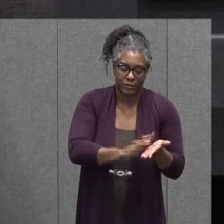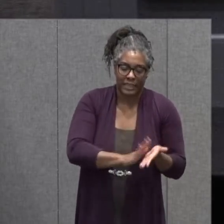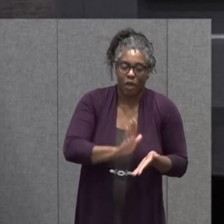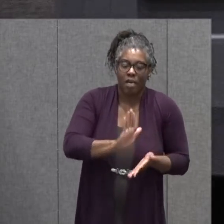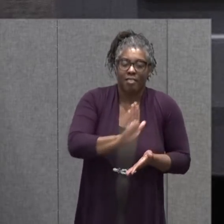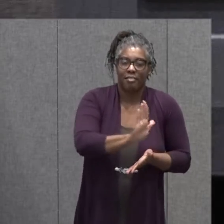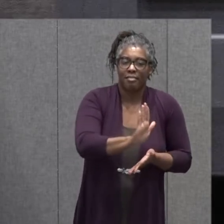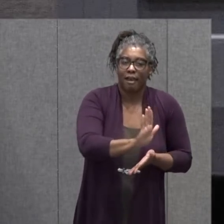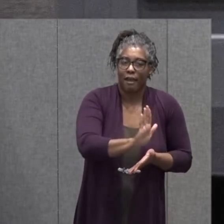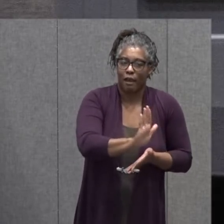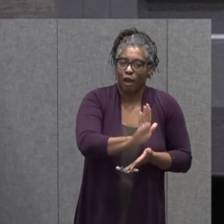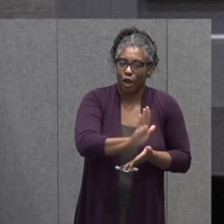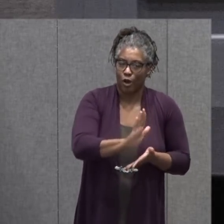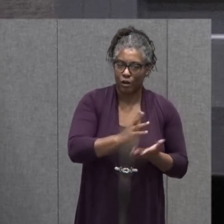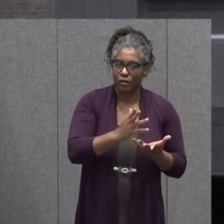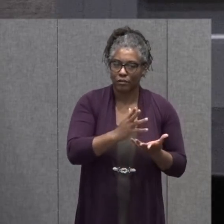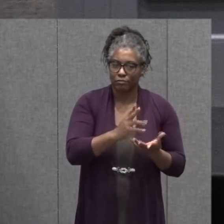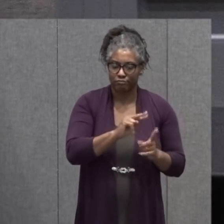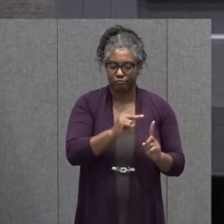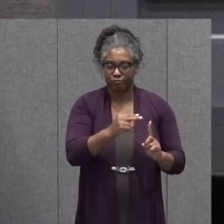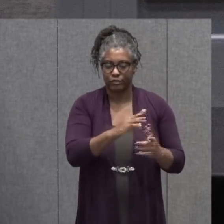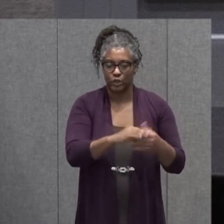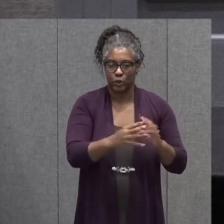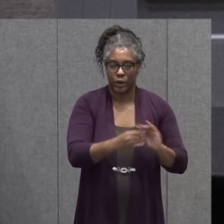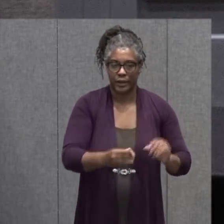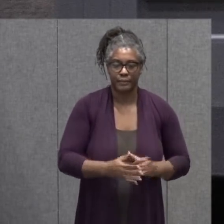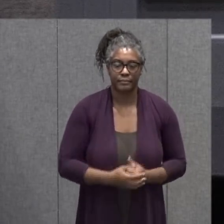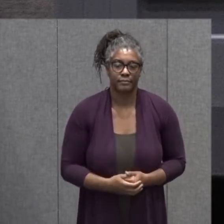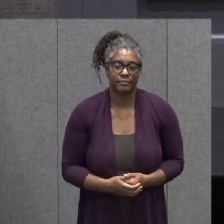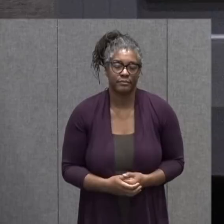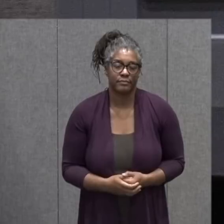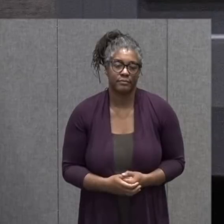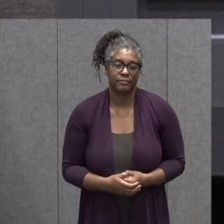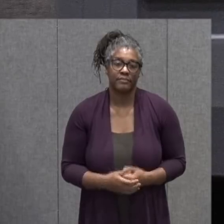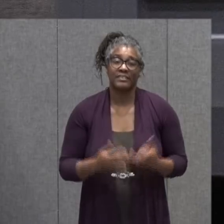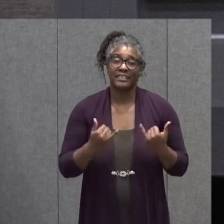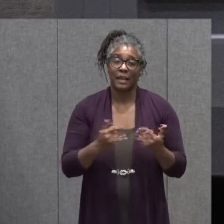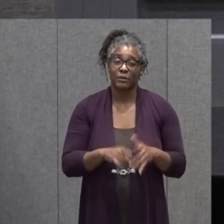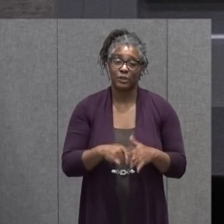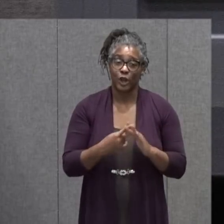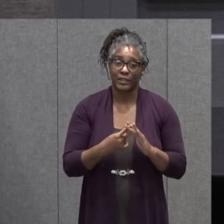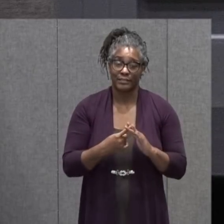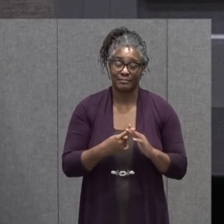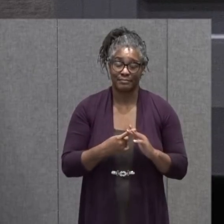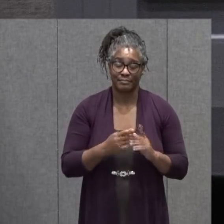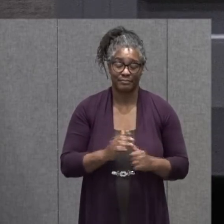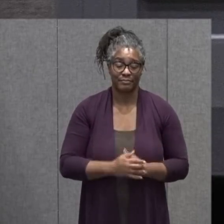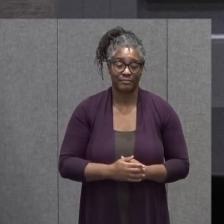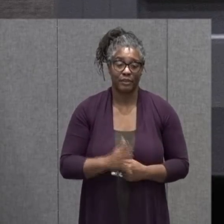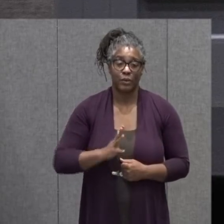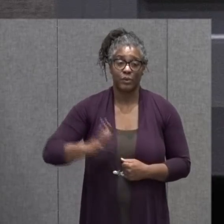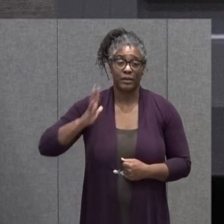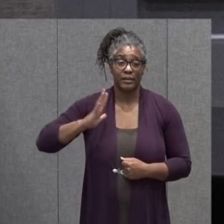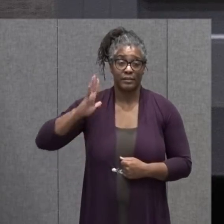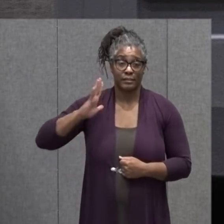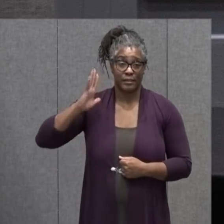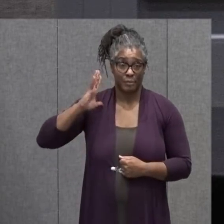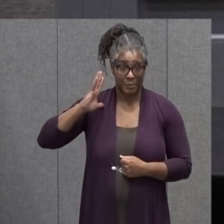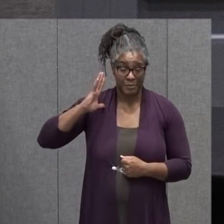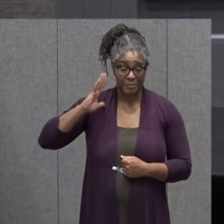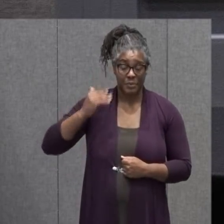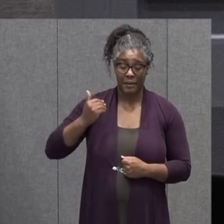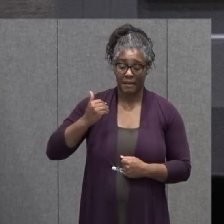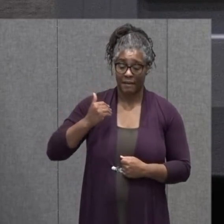So, boys and girls, here we go. Once upon a time, there were three little